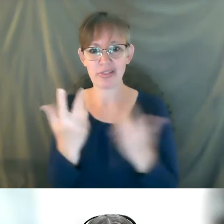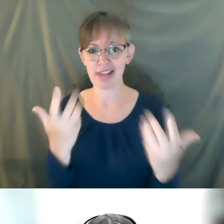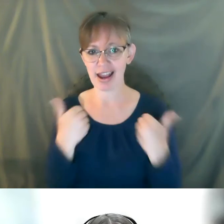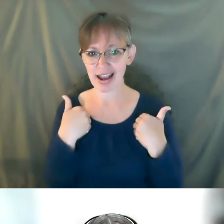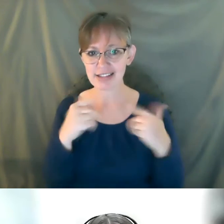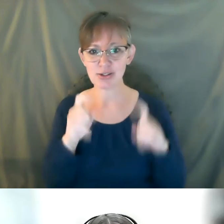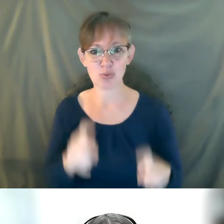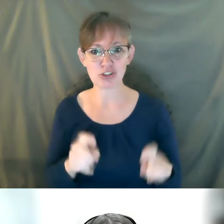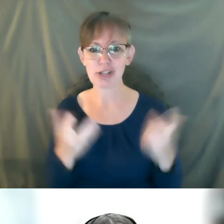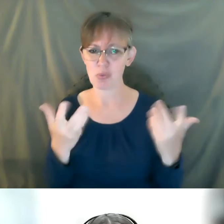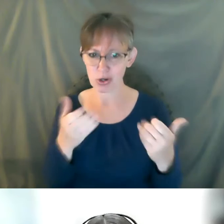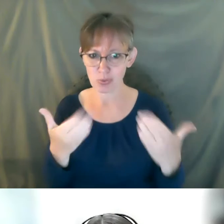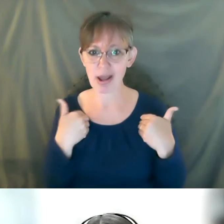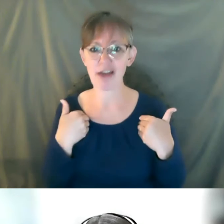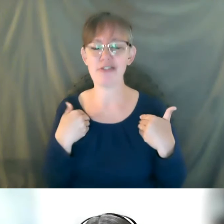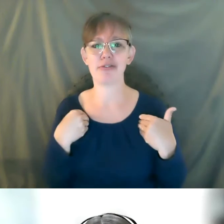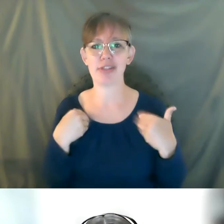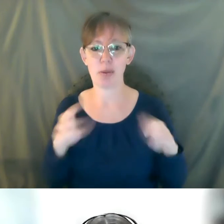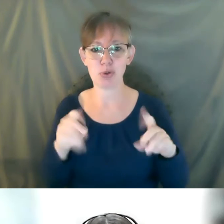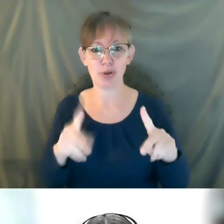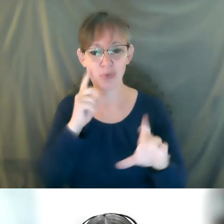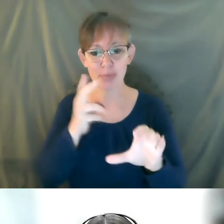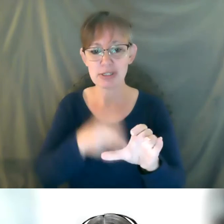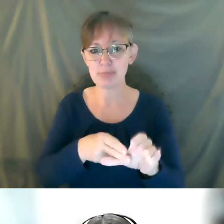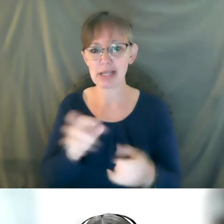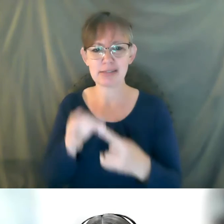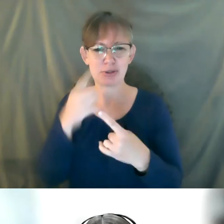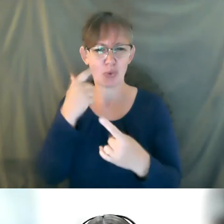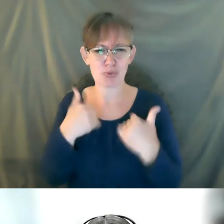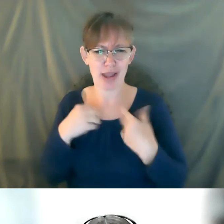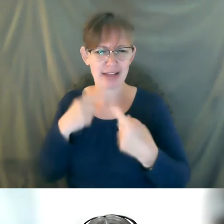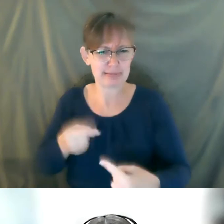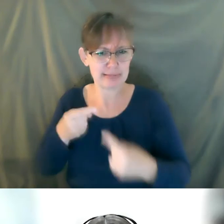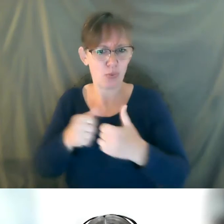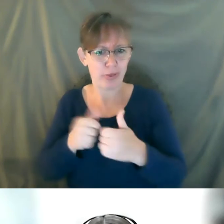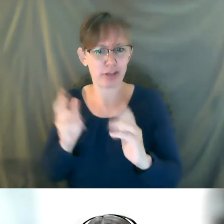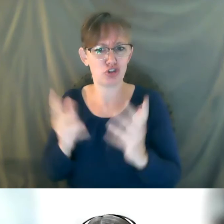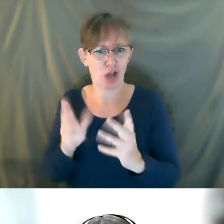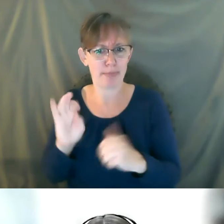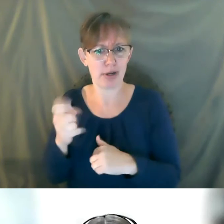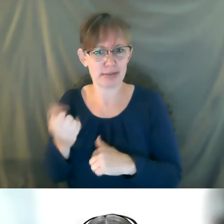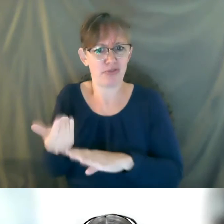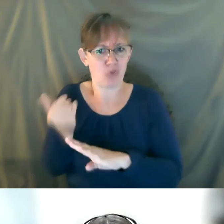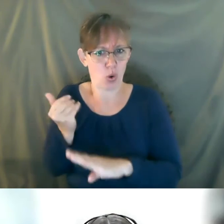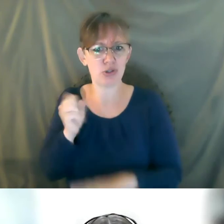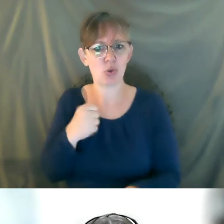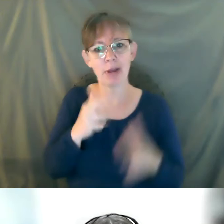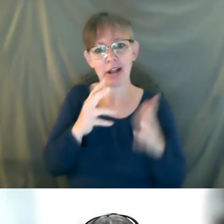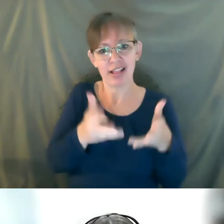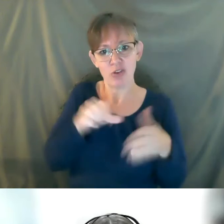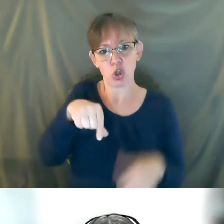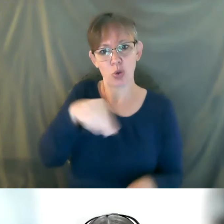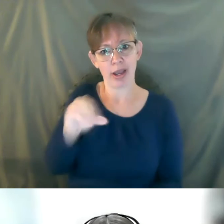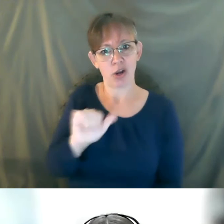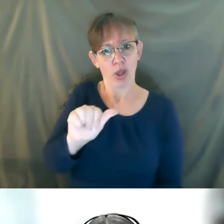not give anyone the chance to participate, especially with that little glitch that we had earlier. So leave the Q&A open for a few more seconds